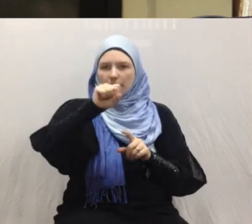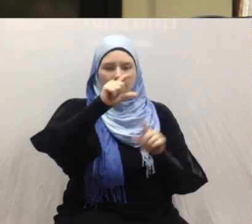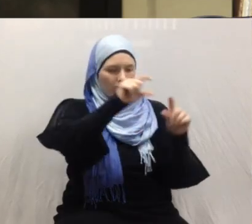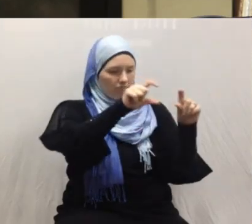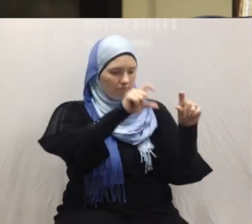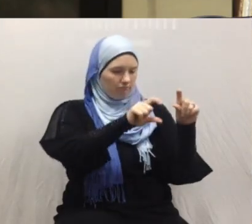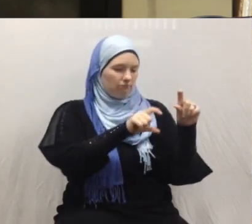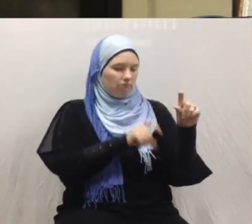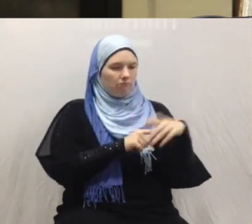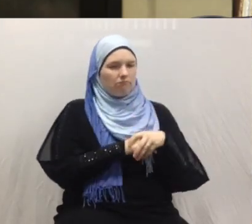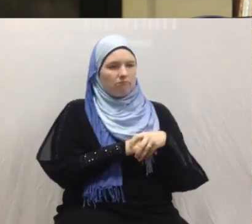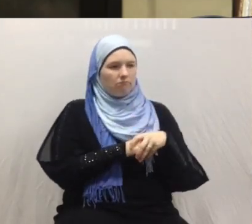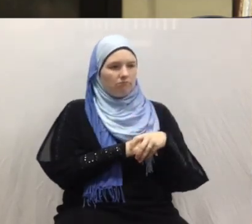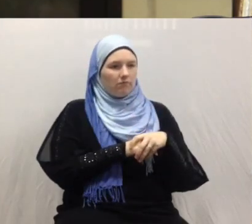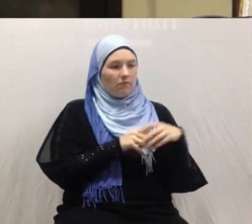Al-Aus, Tha'alaba,